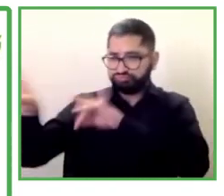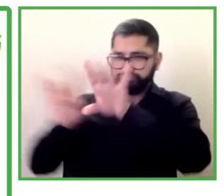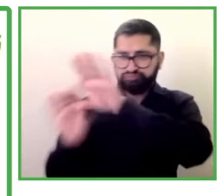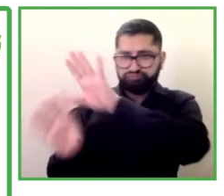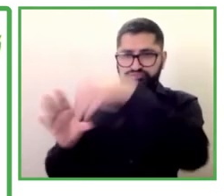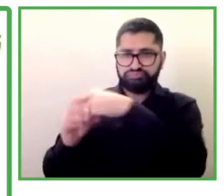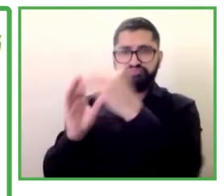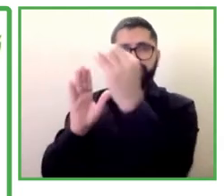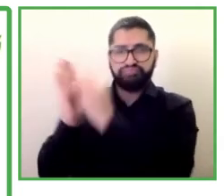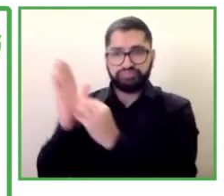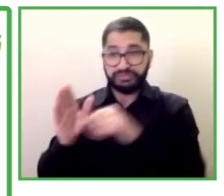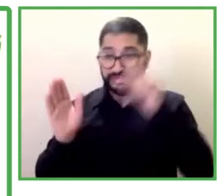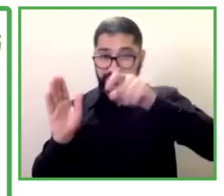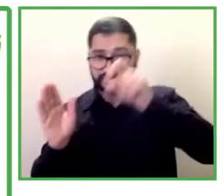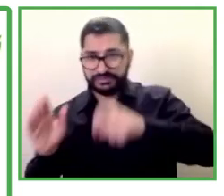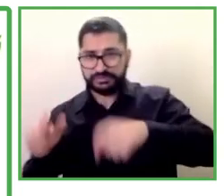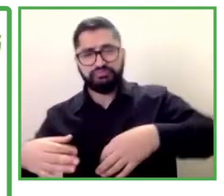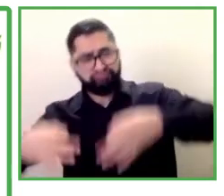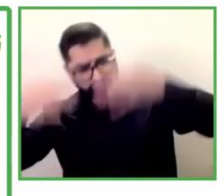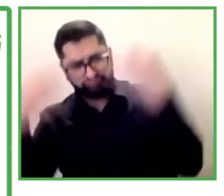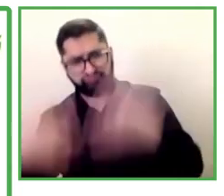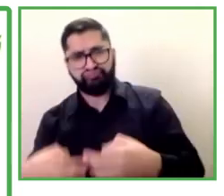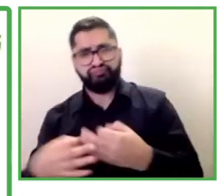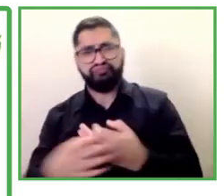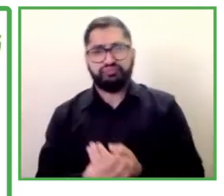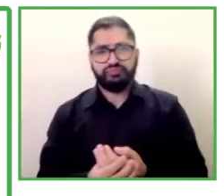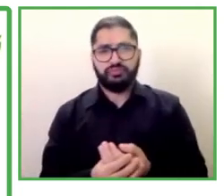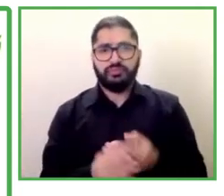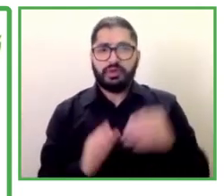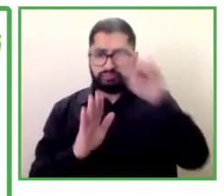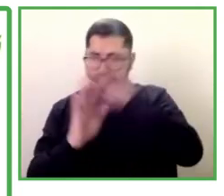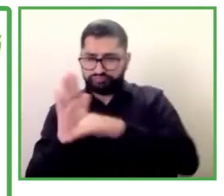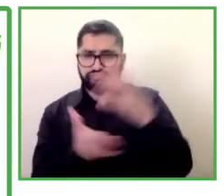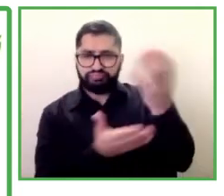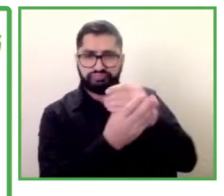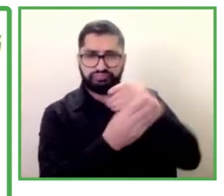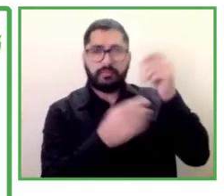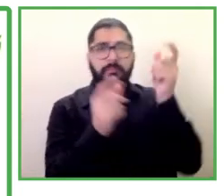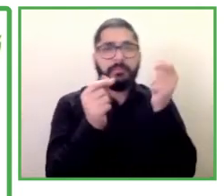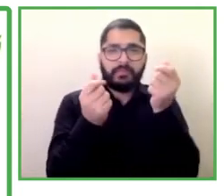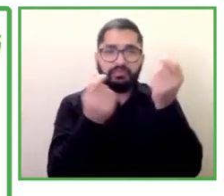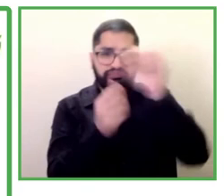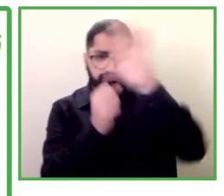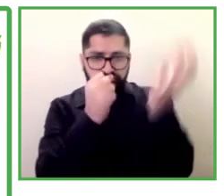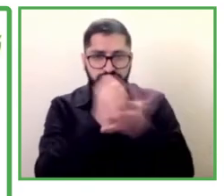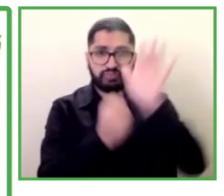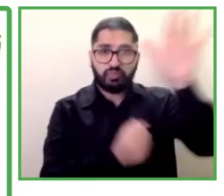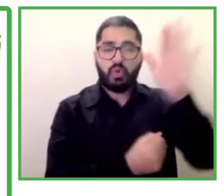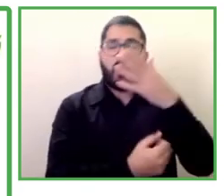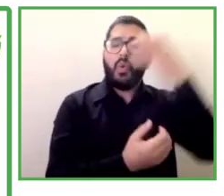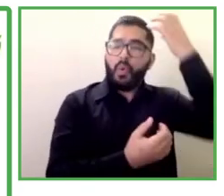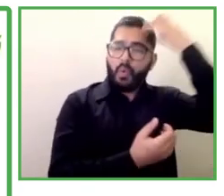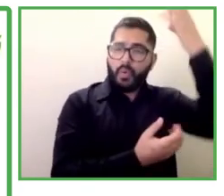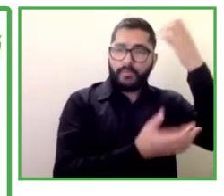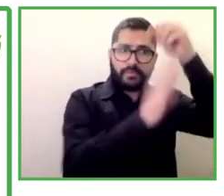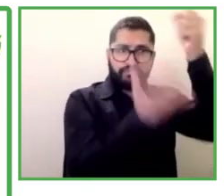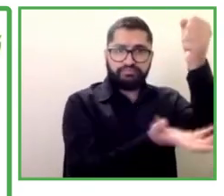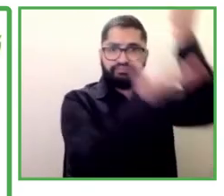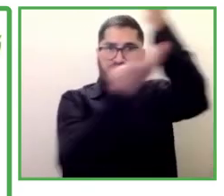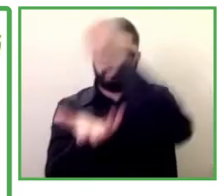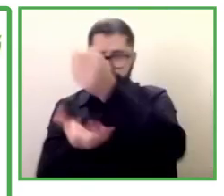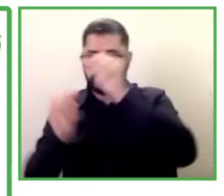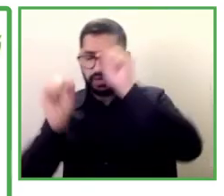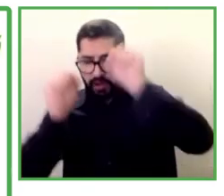is also sustained and insured because it depends on the labor ministry and also the